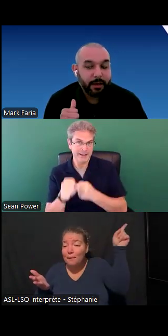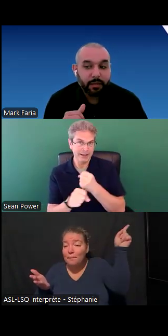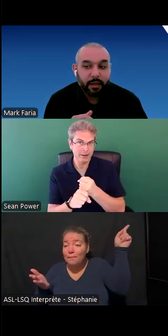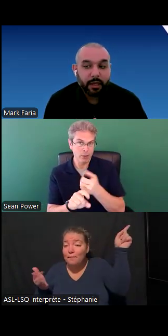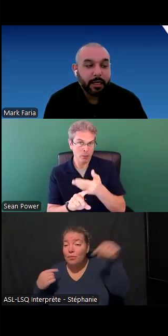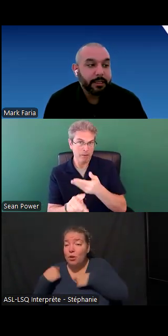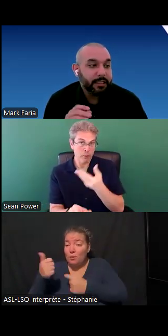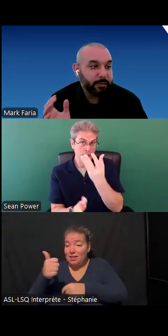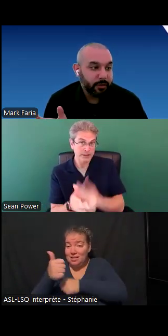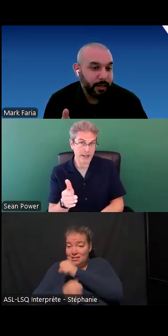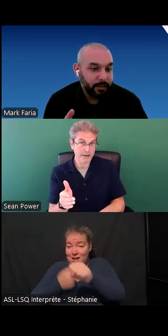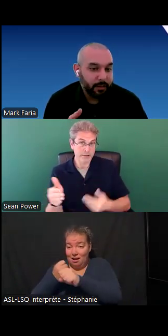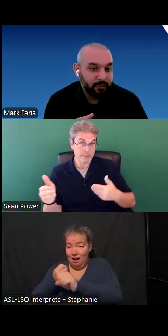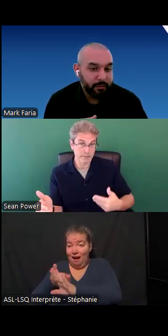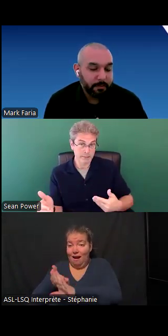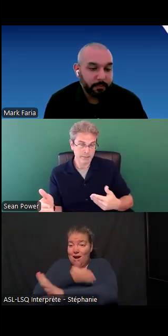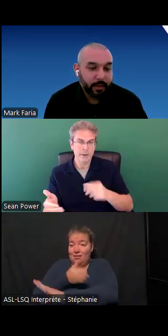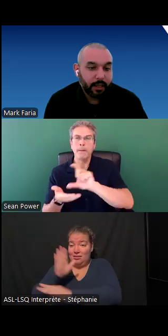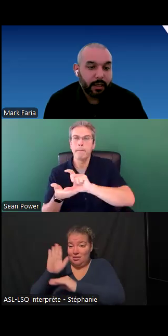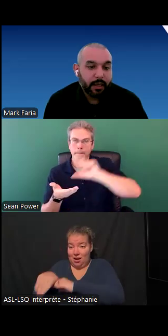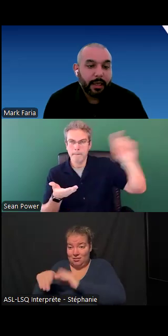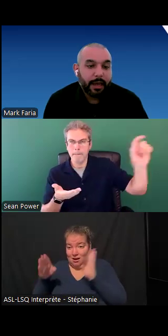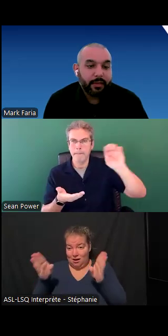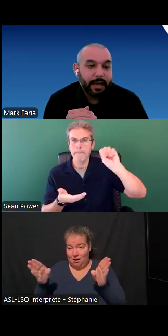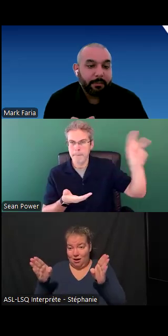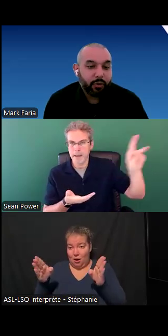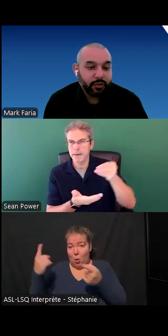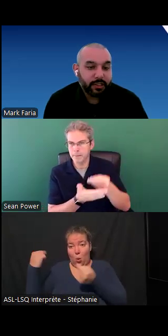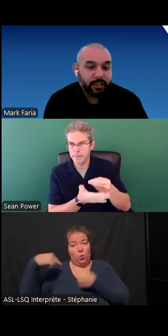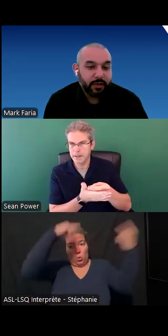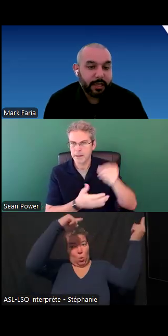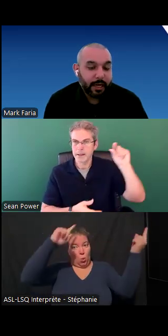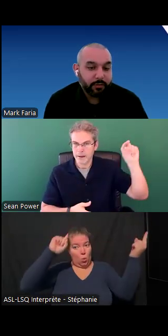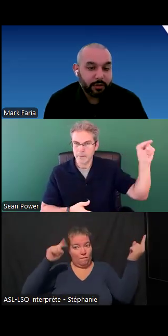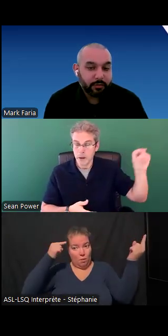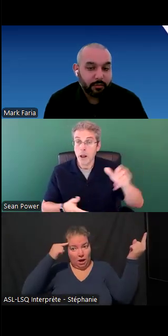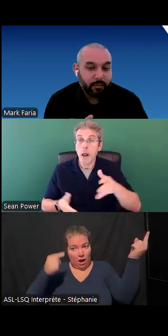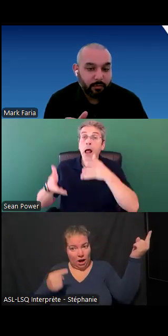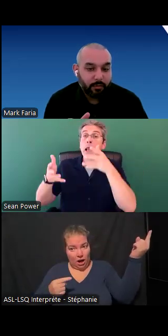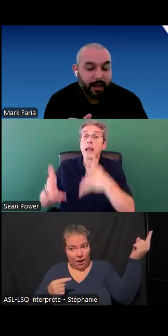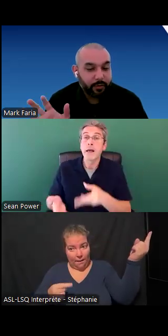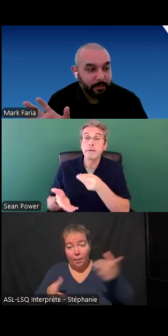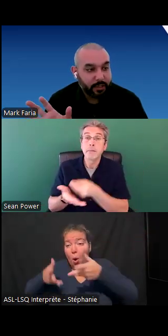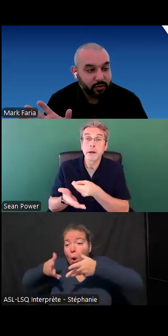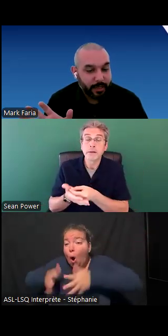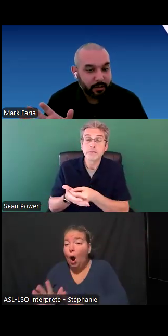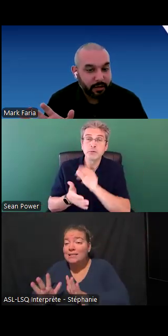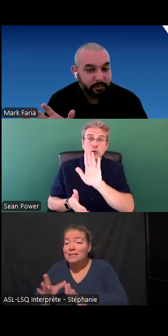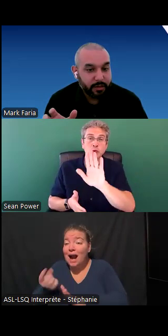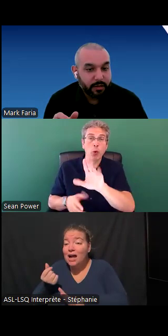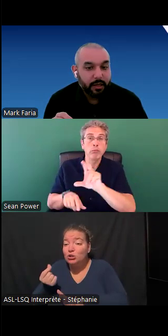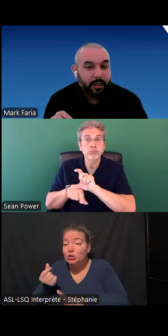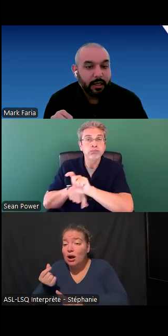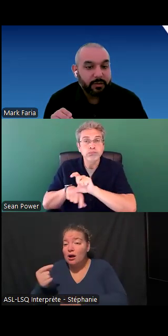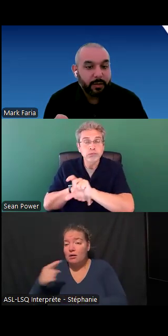of death need to be repaid to the government. And the net proceeds of the account, after that money goes back to the